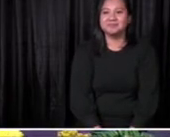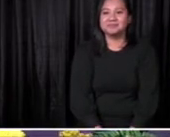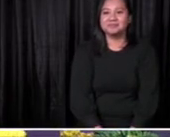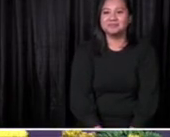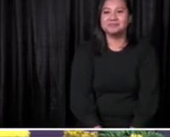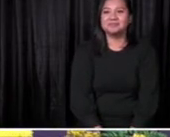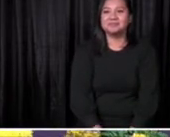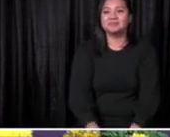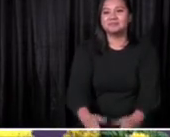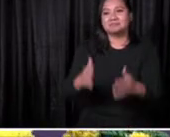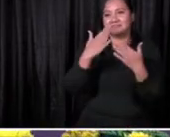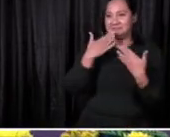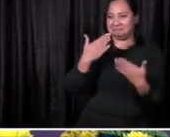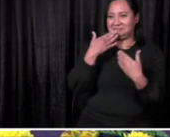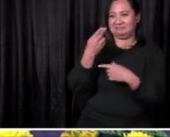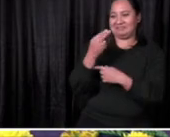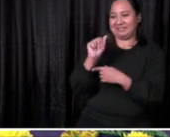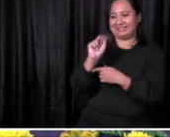Thank you, Hannah.